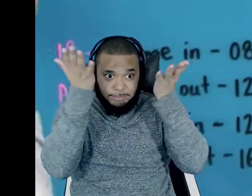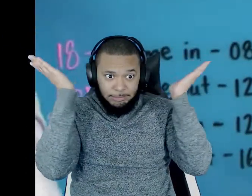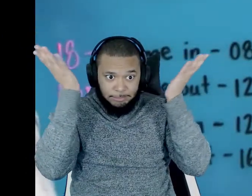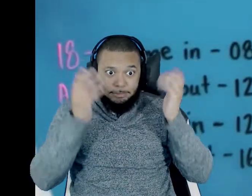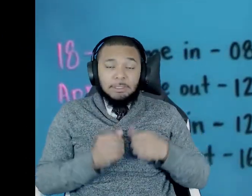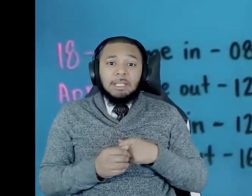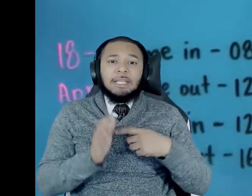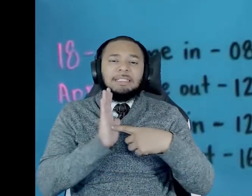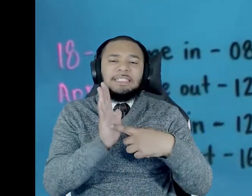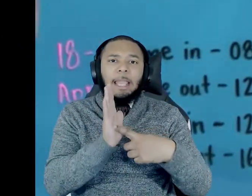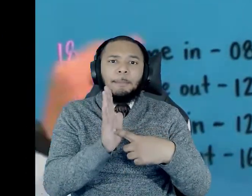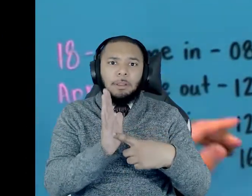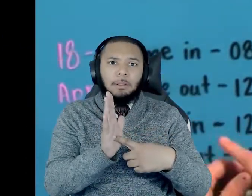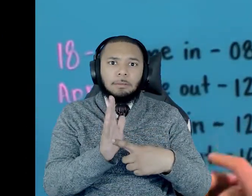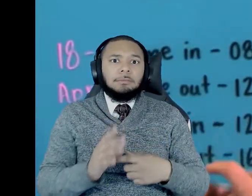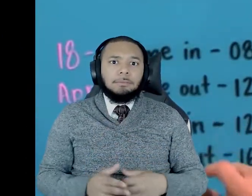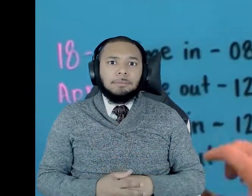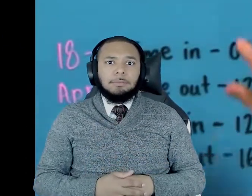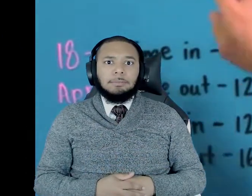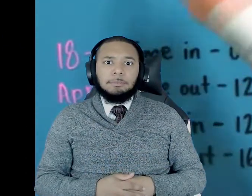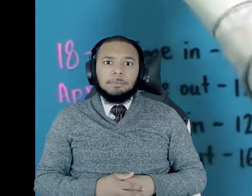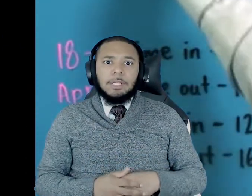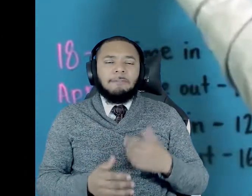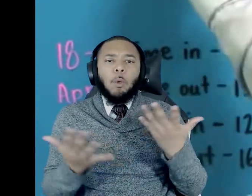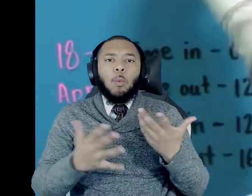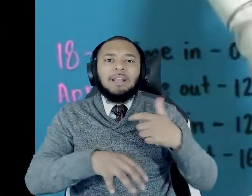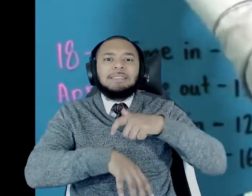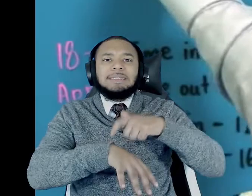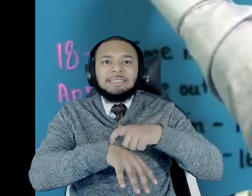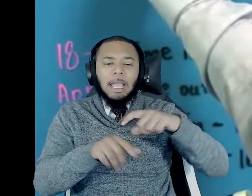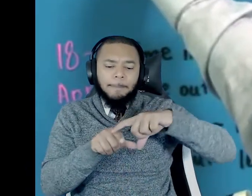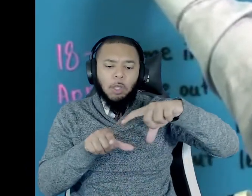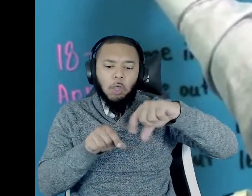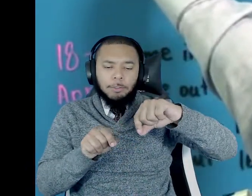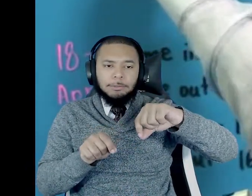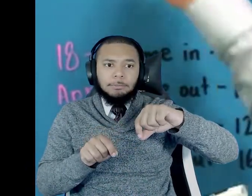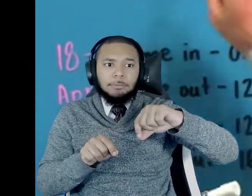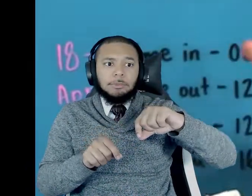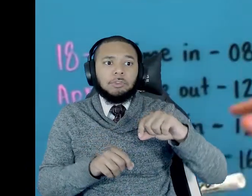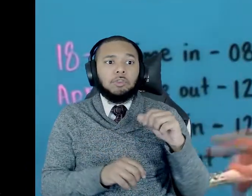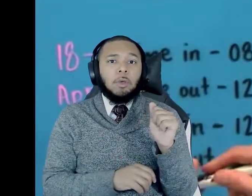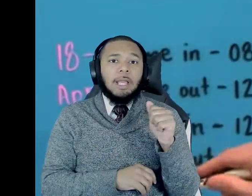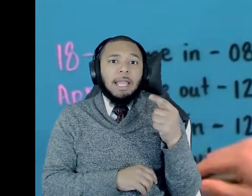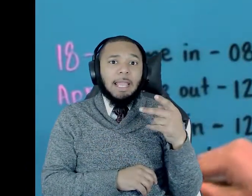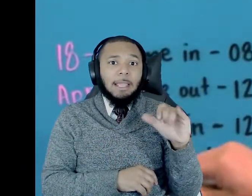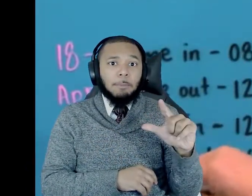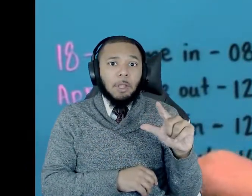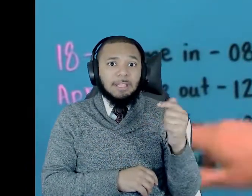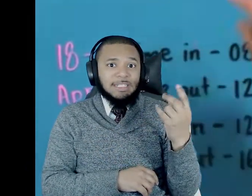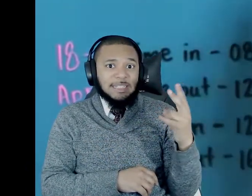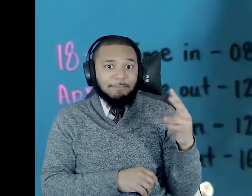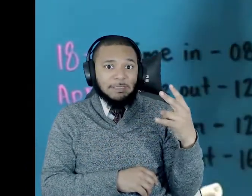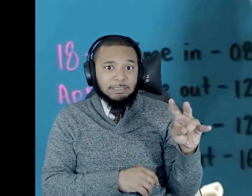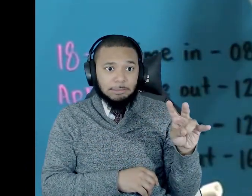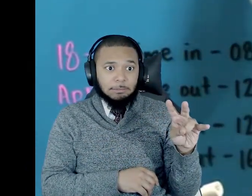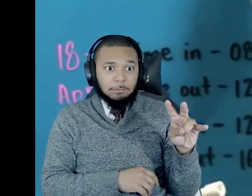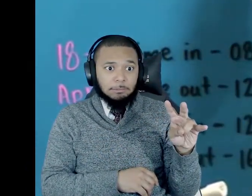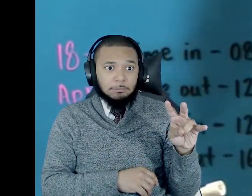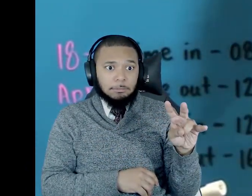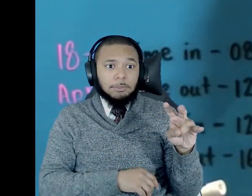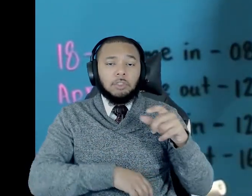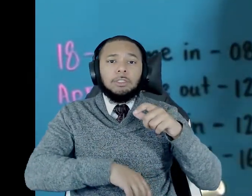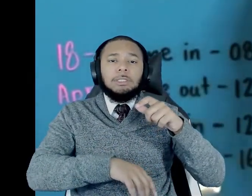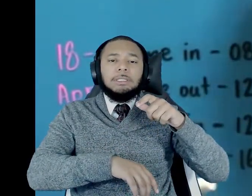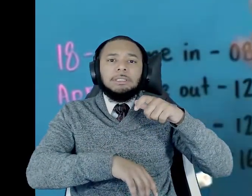Well, on the 17th of April, you clocked in. And another way to say that is your time in to work